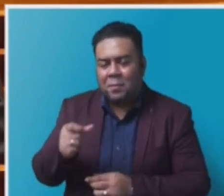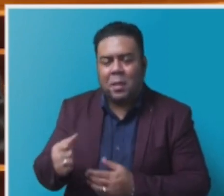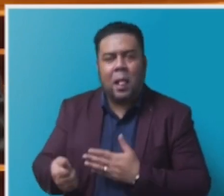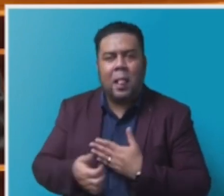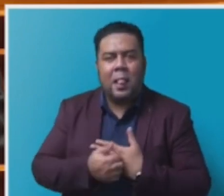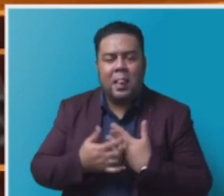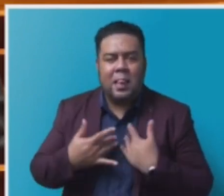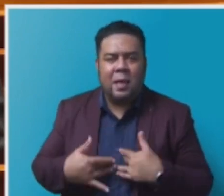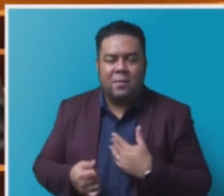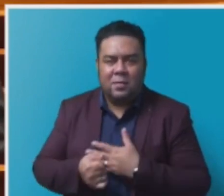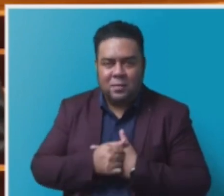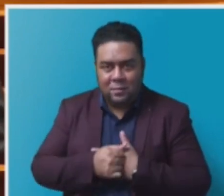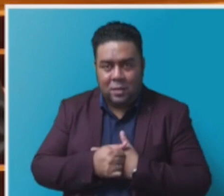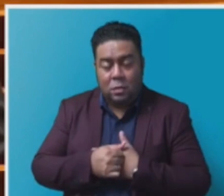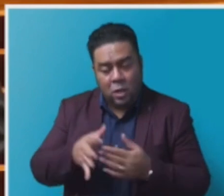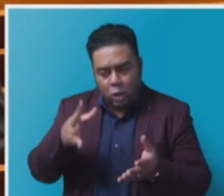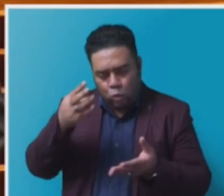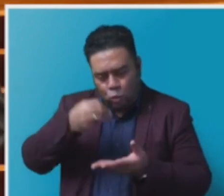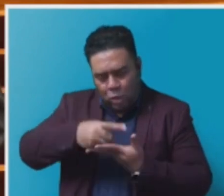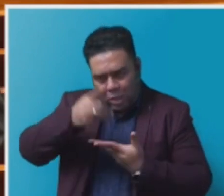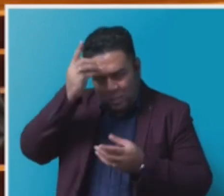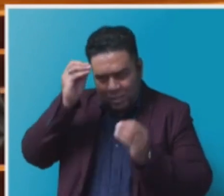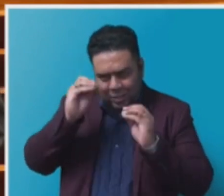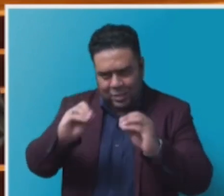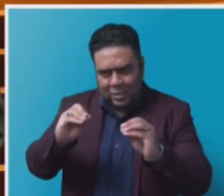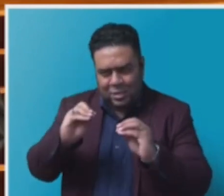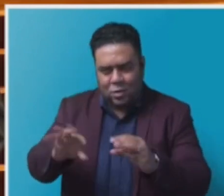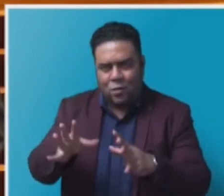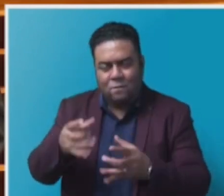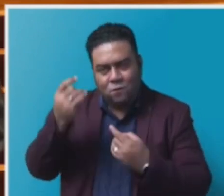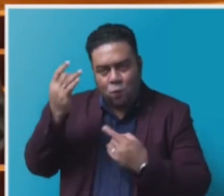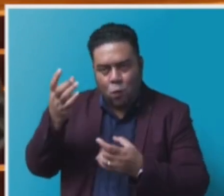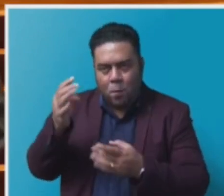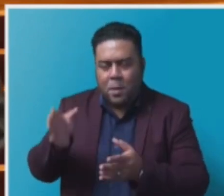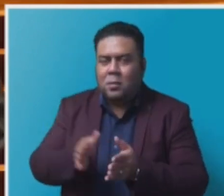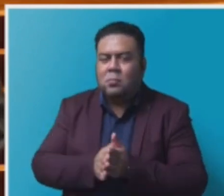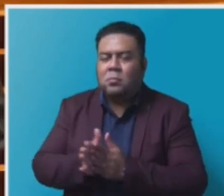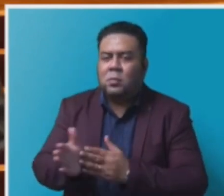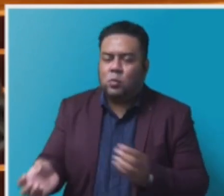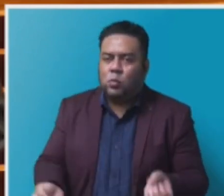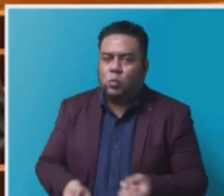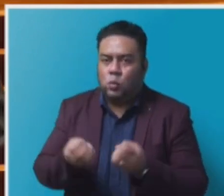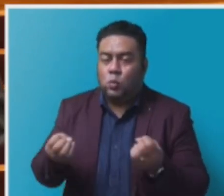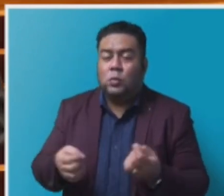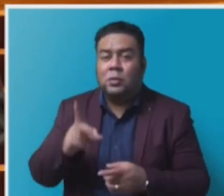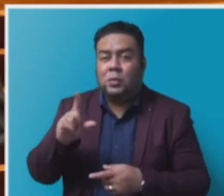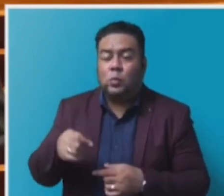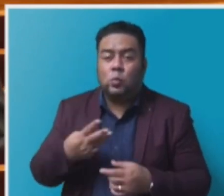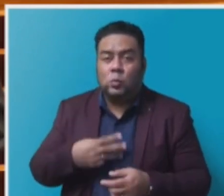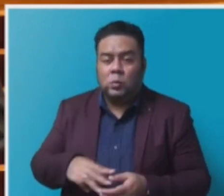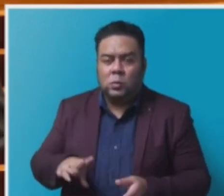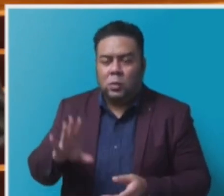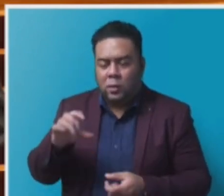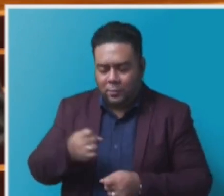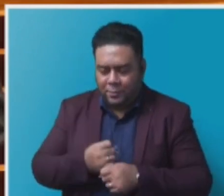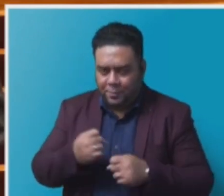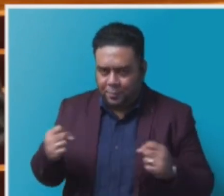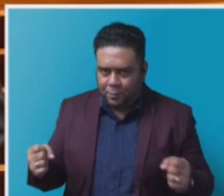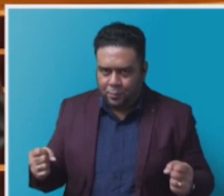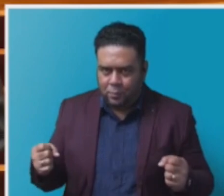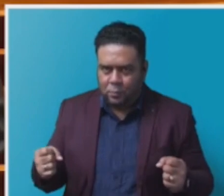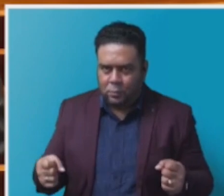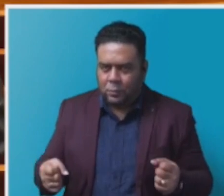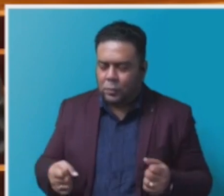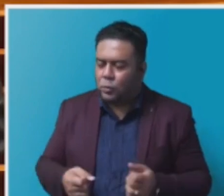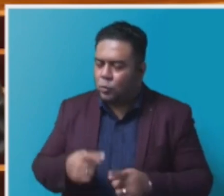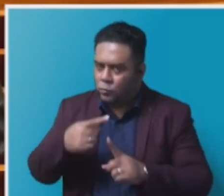life-saving. They serve to educate, inform and inspire, and when done well, they have the power to